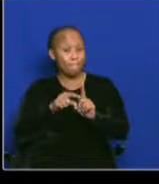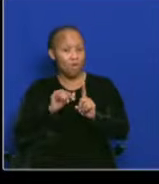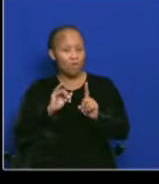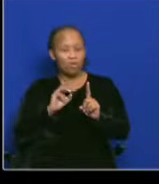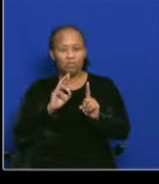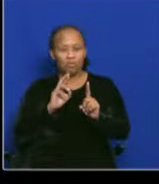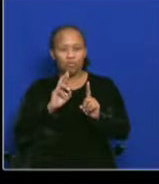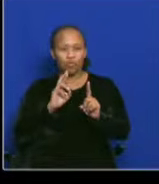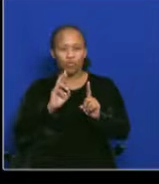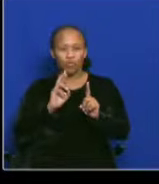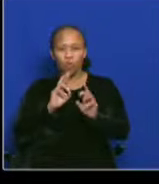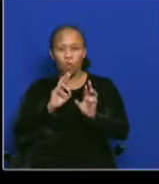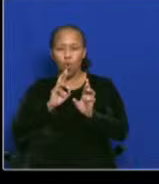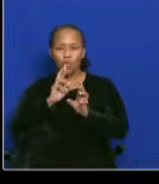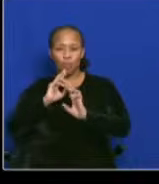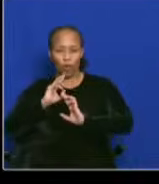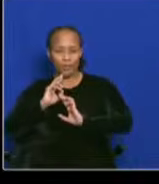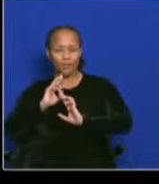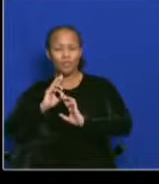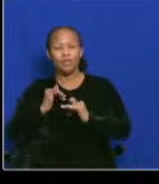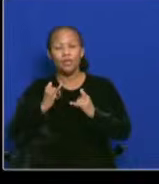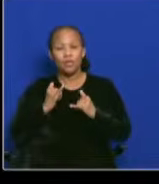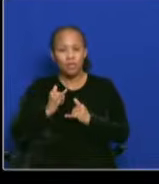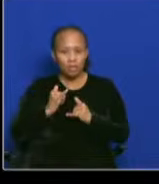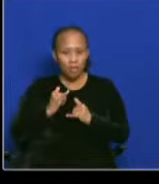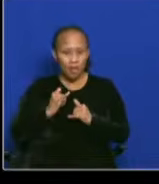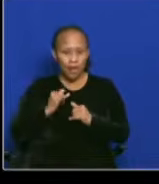And it seems that the him there is